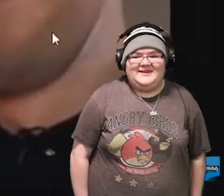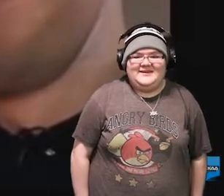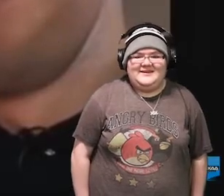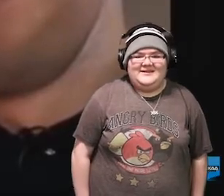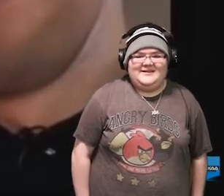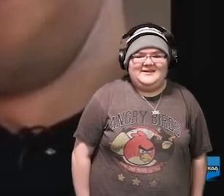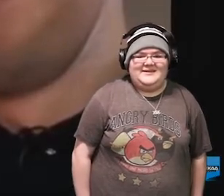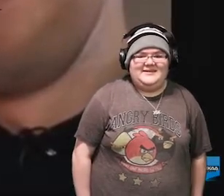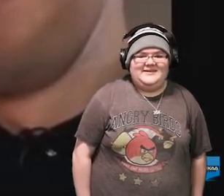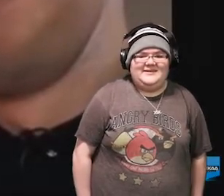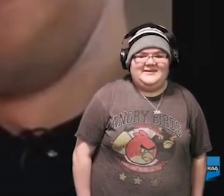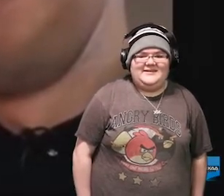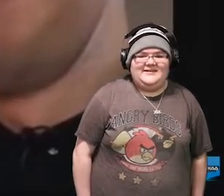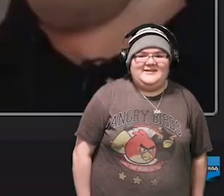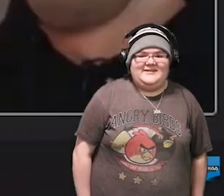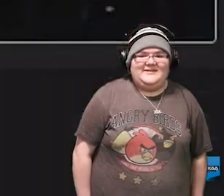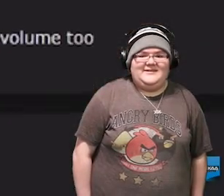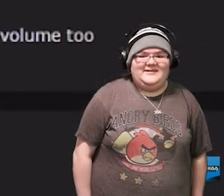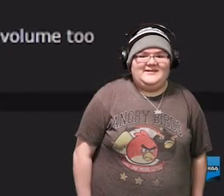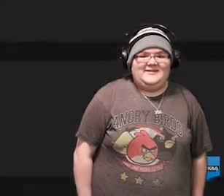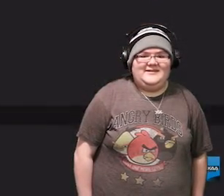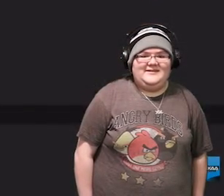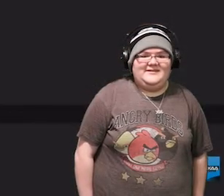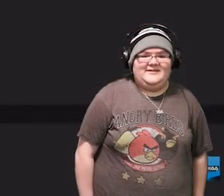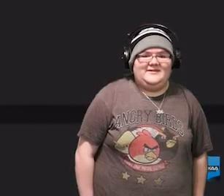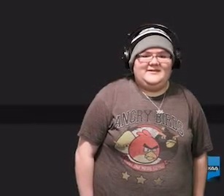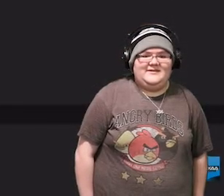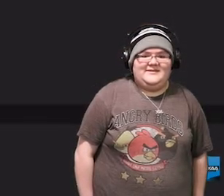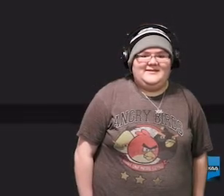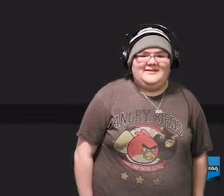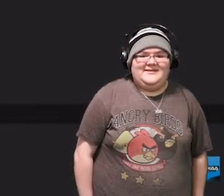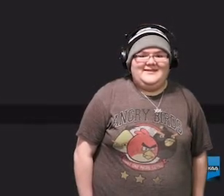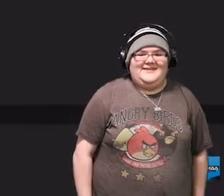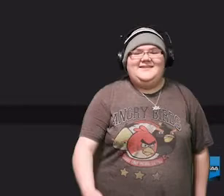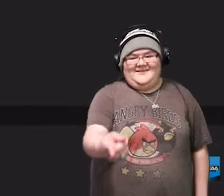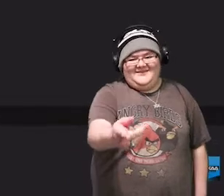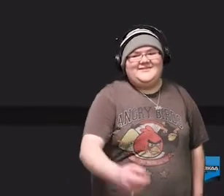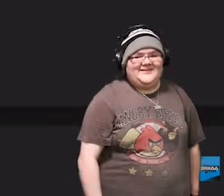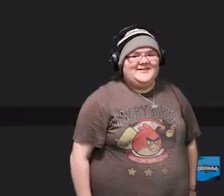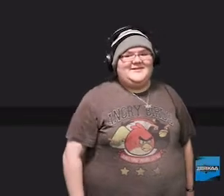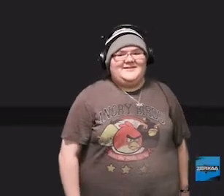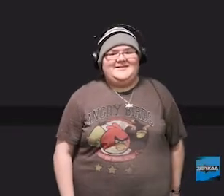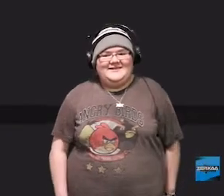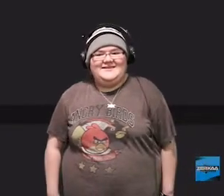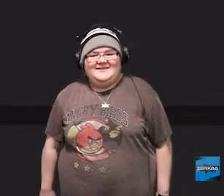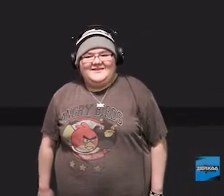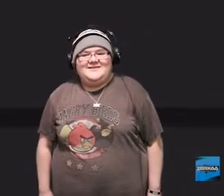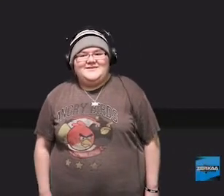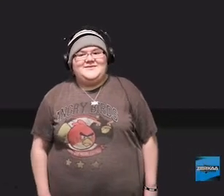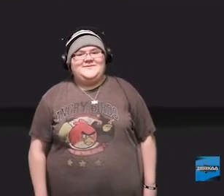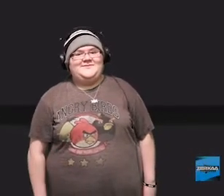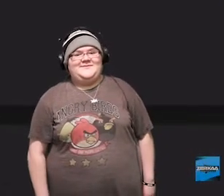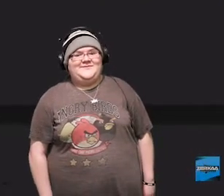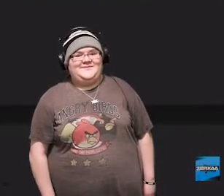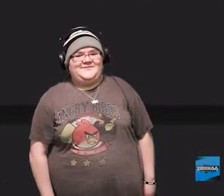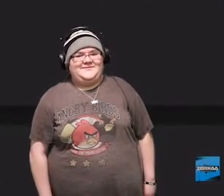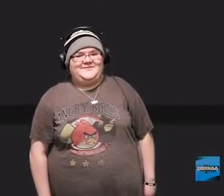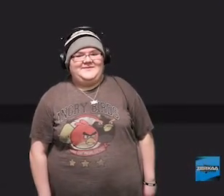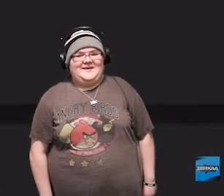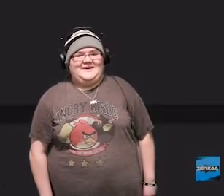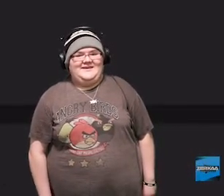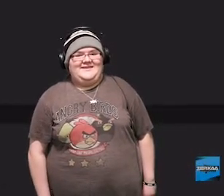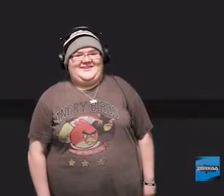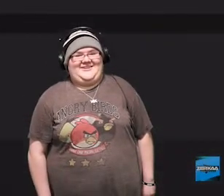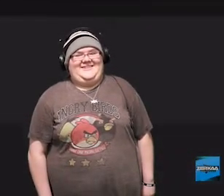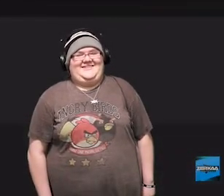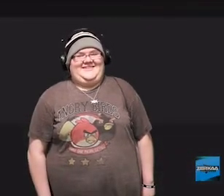have you done? Oh, no. It's got 41 comments as well. His jawline shouldn't be as low as the beard goes, man. The hair has some volume, too. Mm-hmm. Looks like the guy from